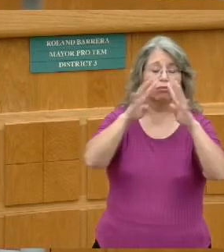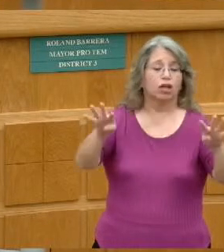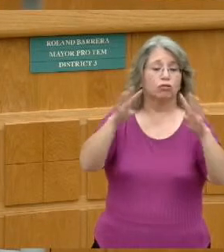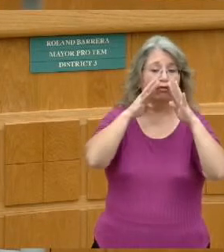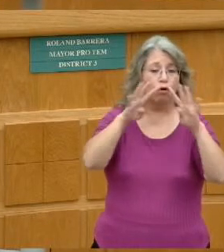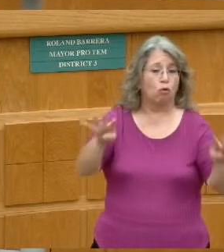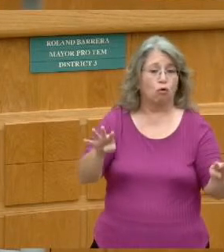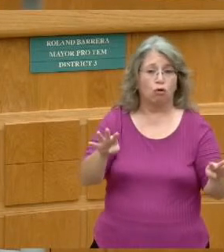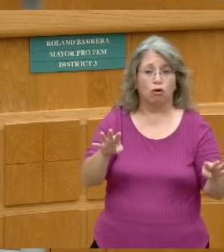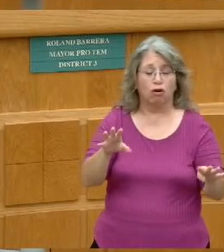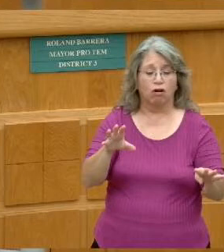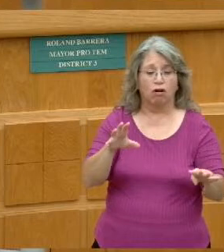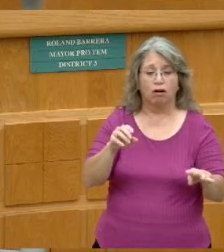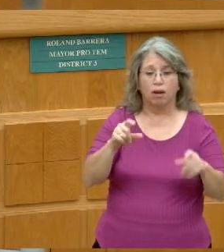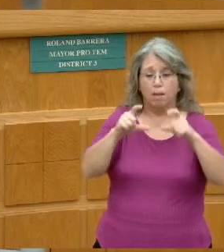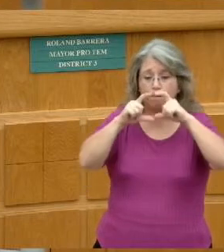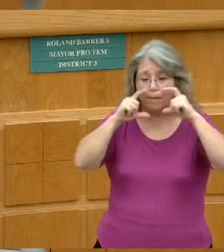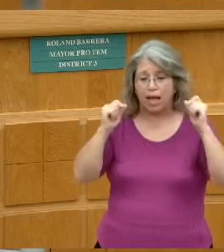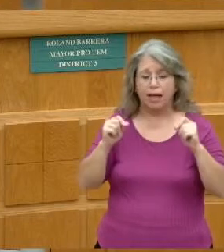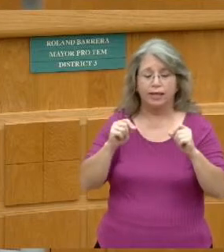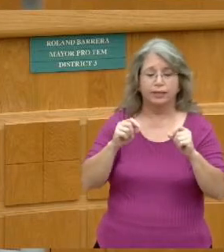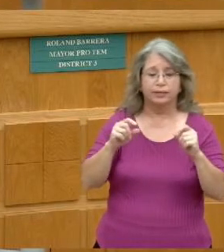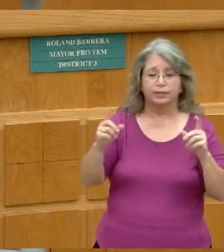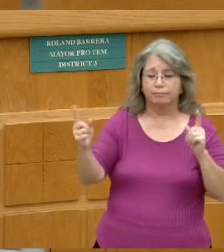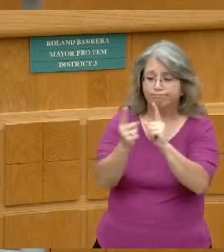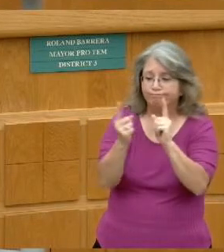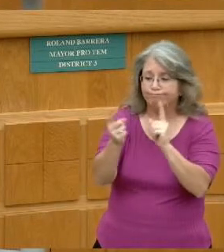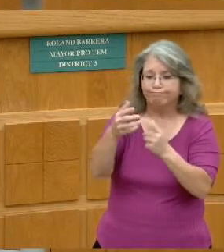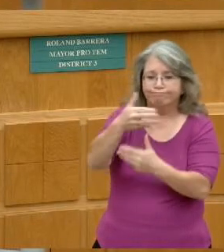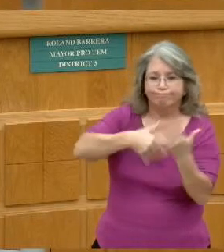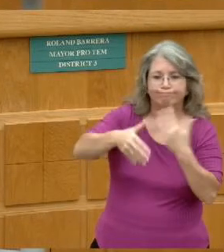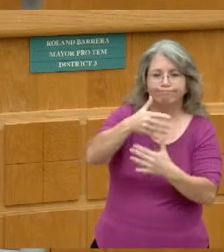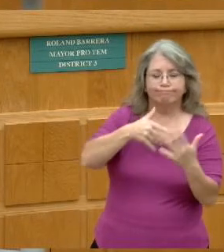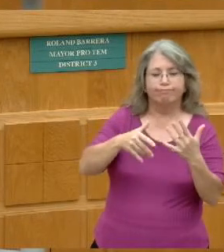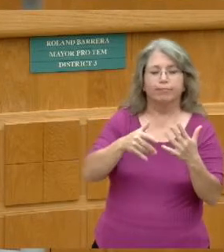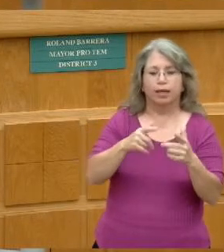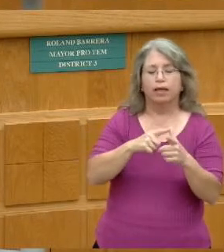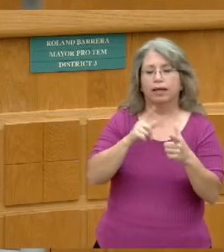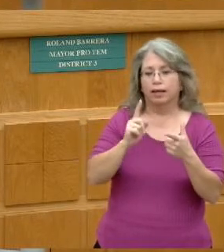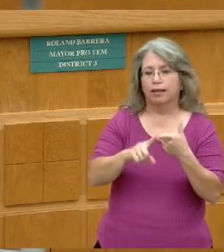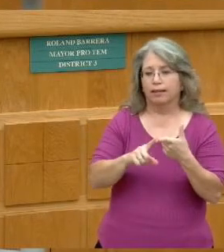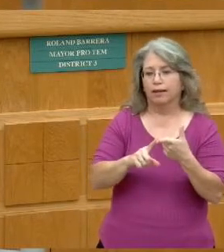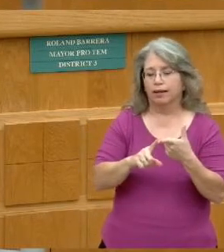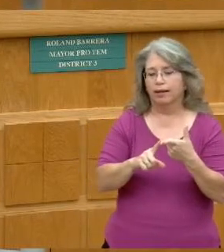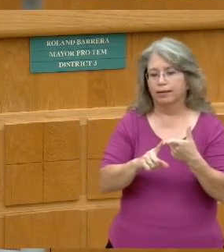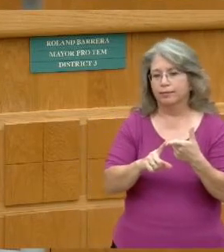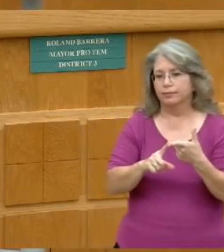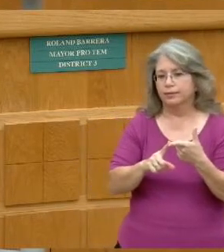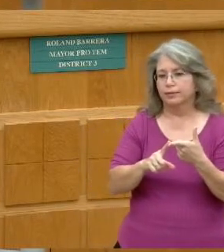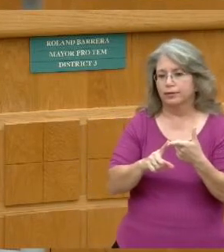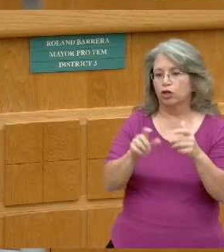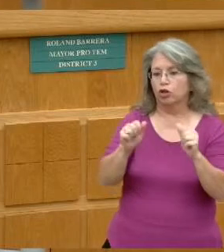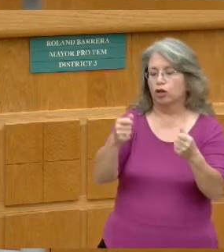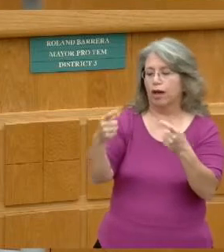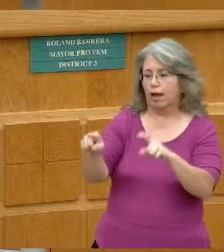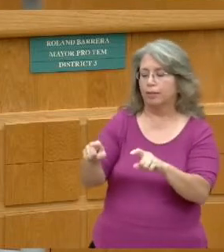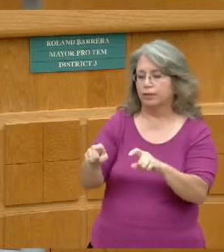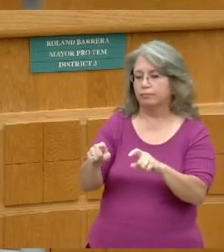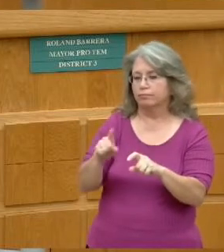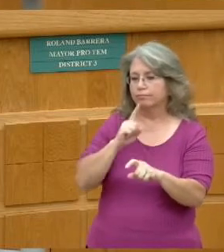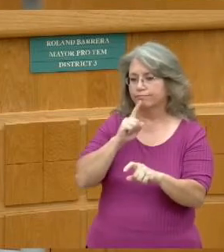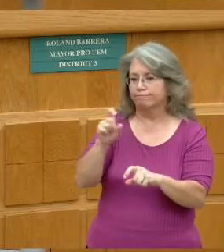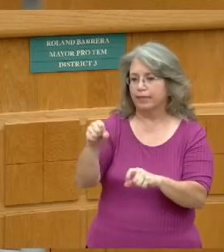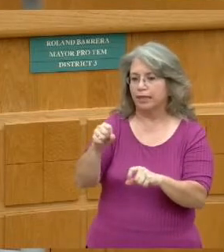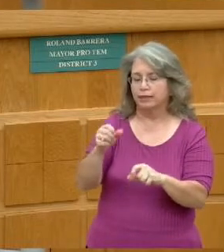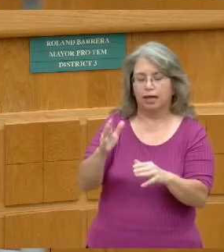now. But it can change, and people can change their minds, and people can alter their behavior, and it can affect this.